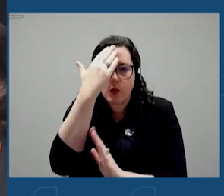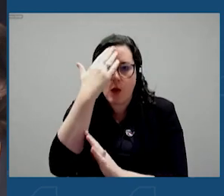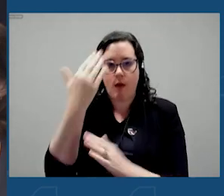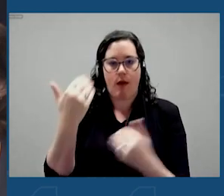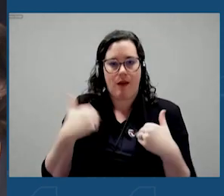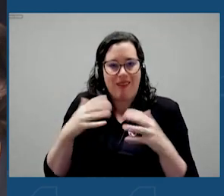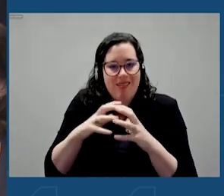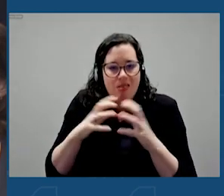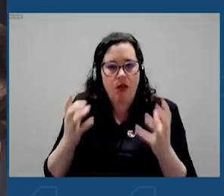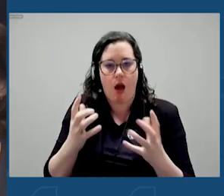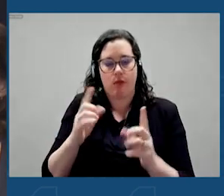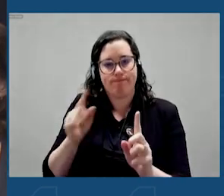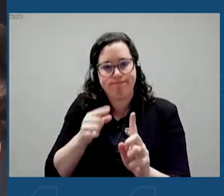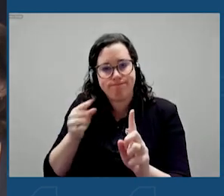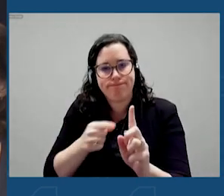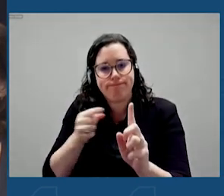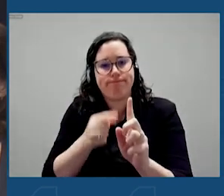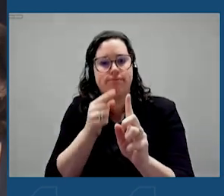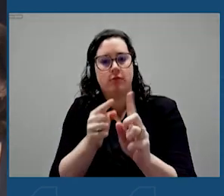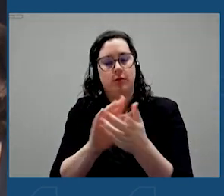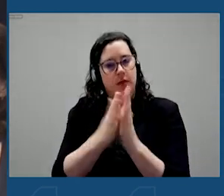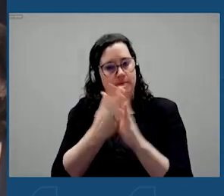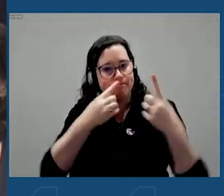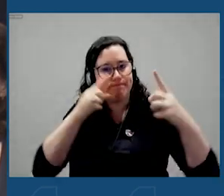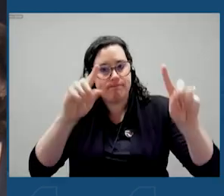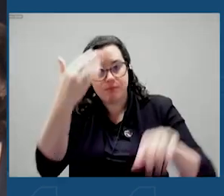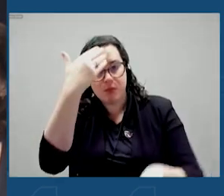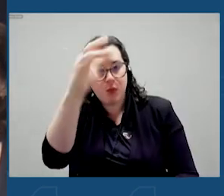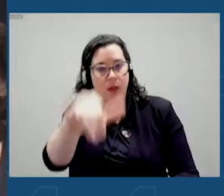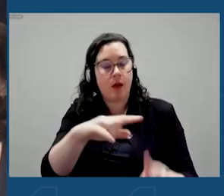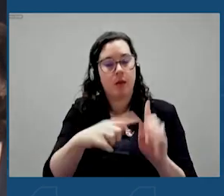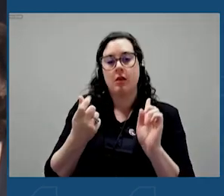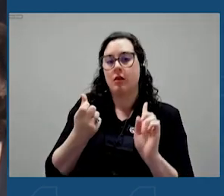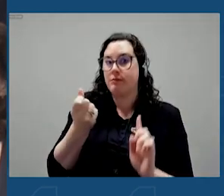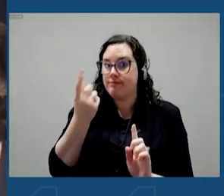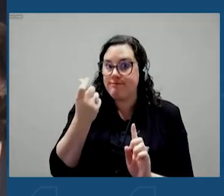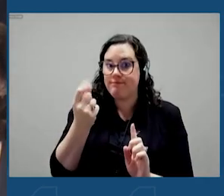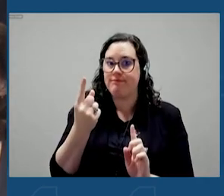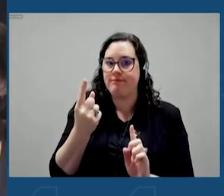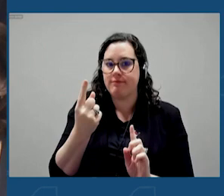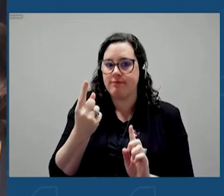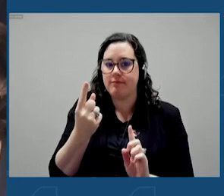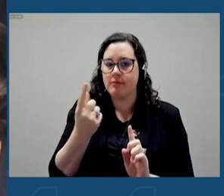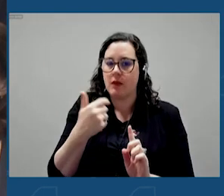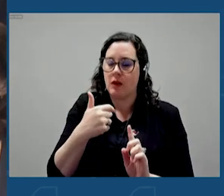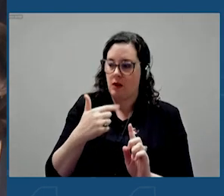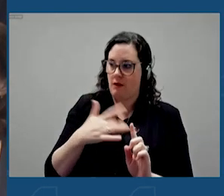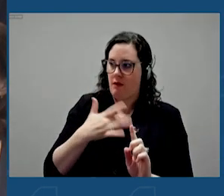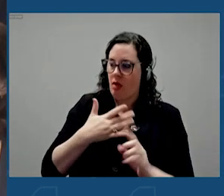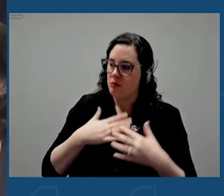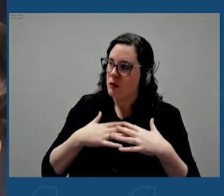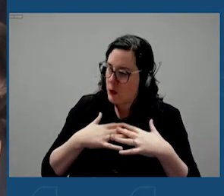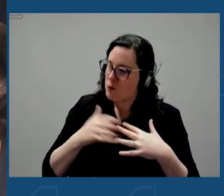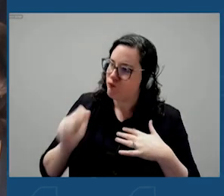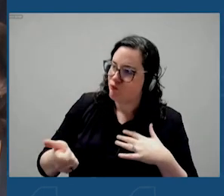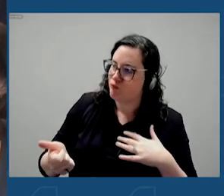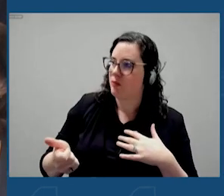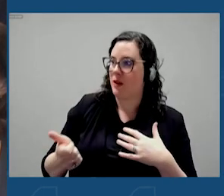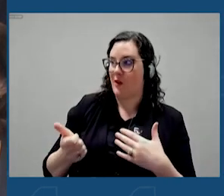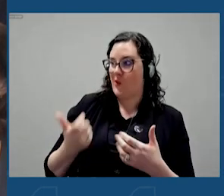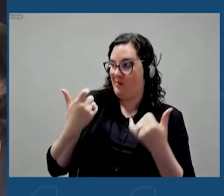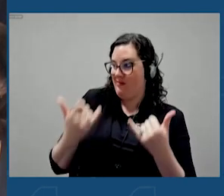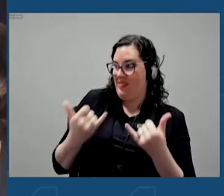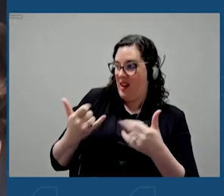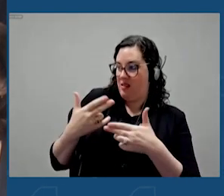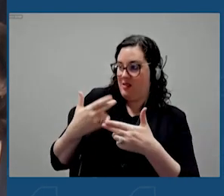do to be where we want to get to, but at the same time, we are encouraged by the initial results, and we are very proud